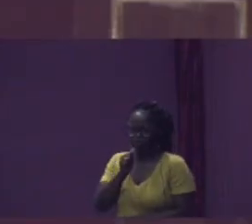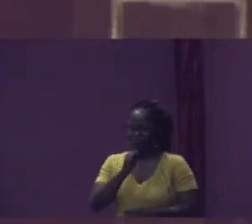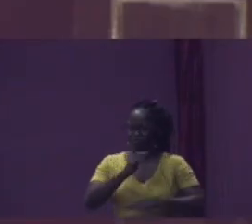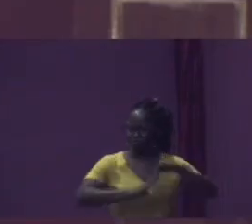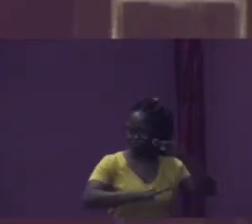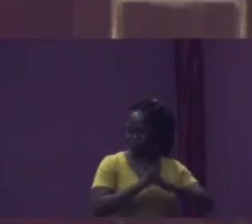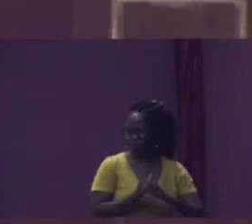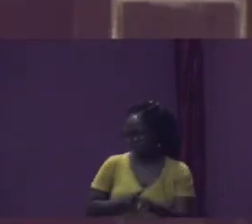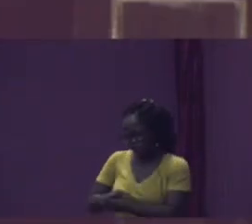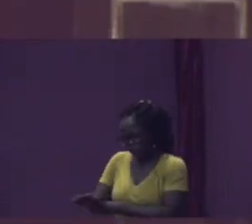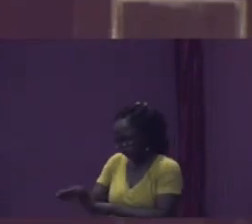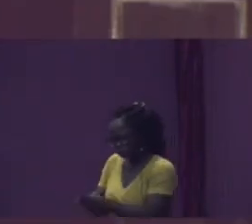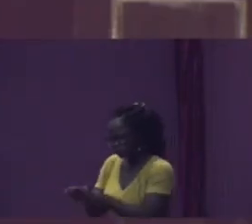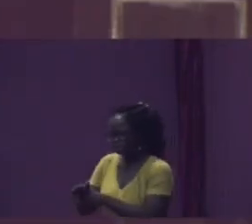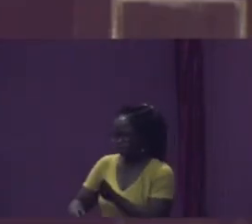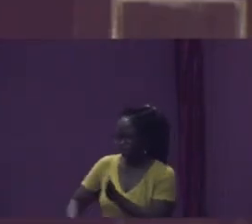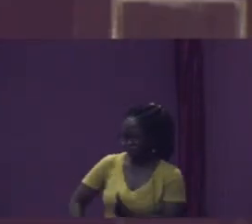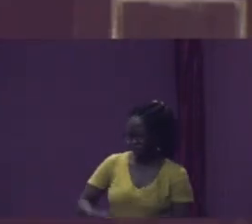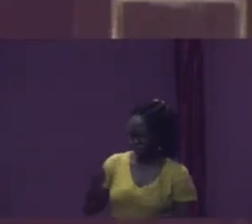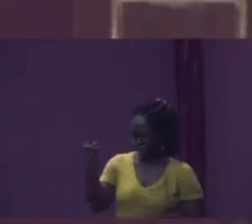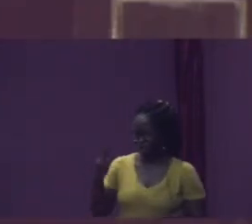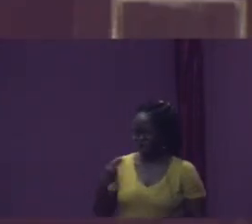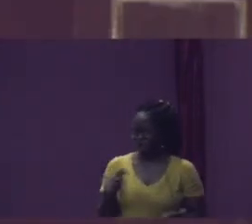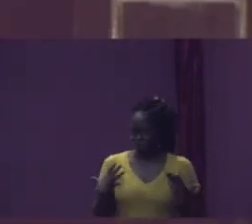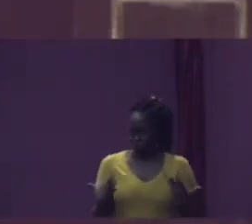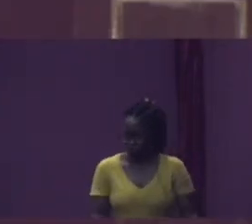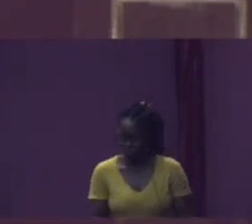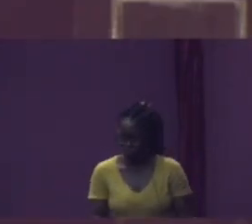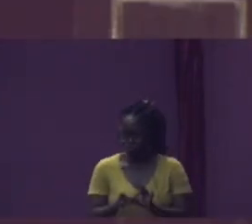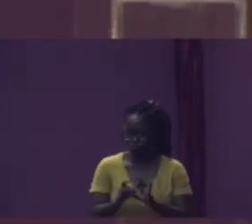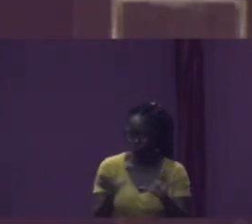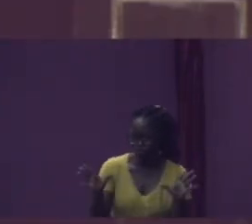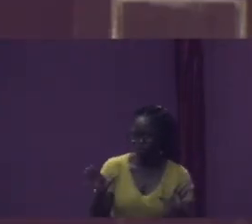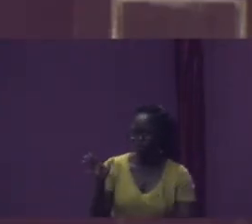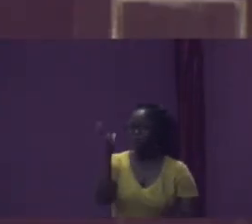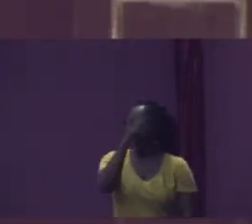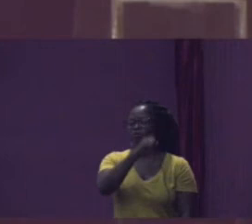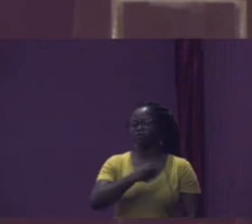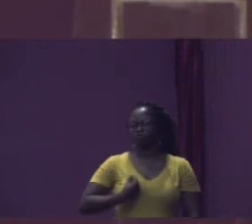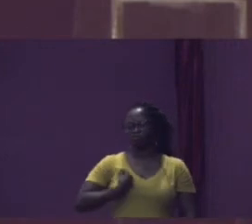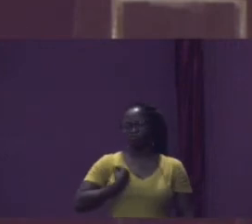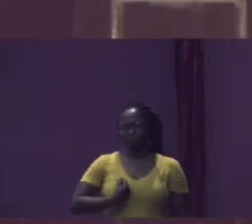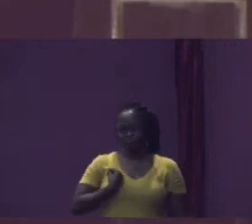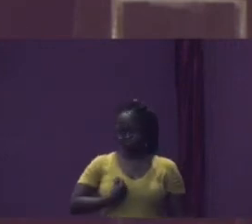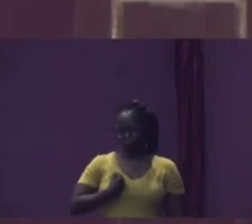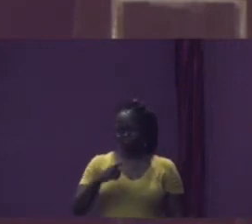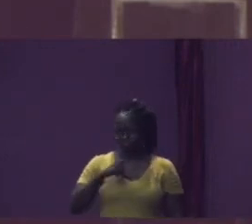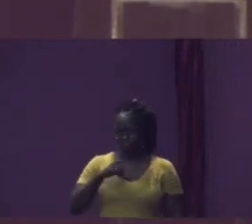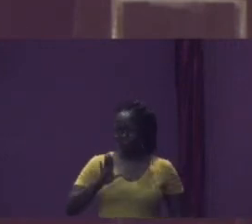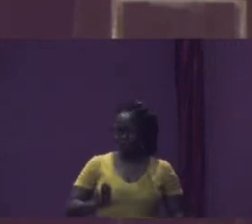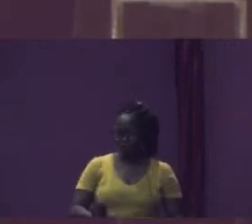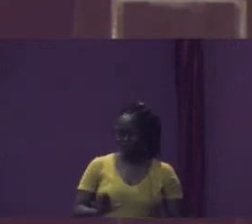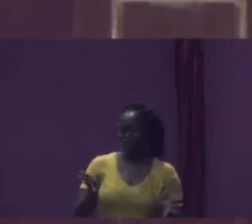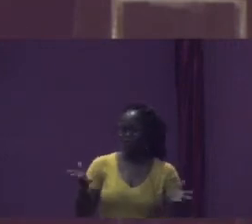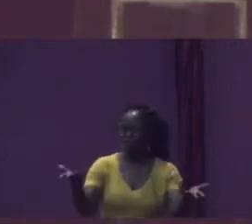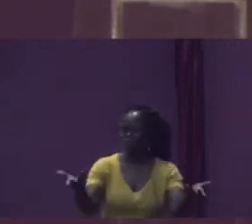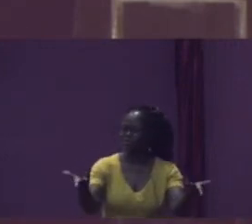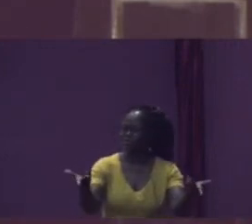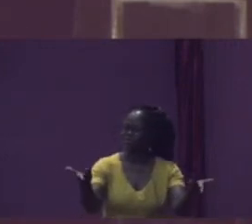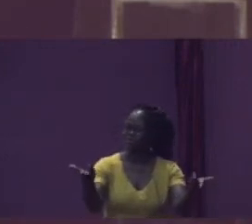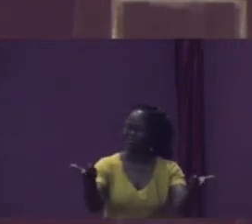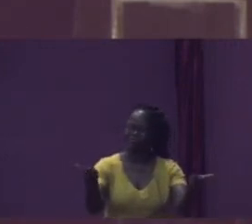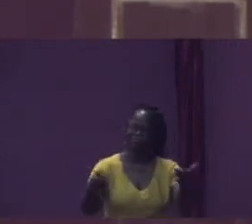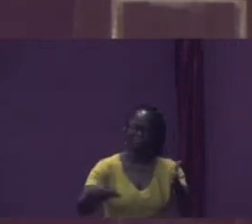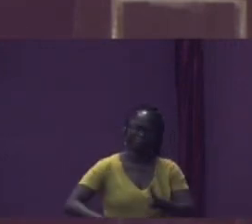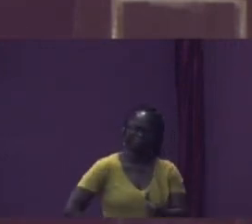It was available and it was life-saving, and it's the reason why she has a healthy baby. But the quality of surgical and post-operative care can